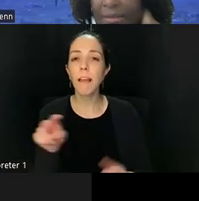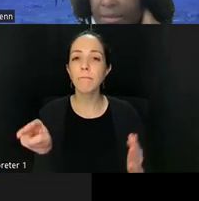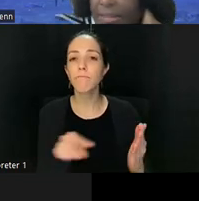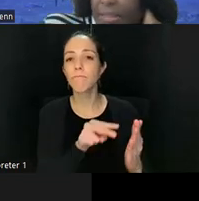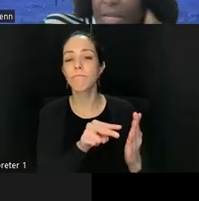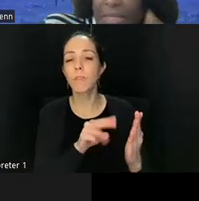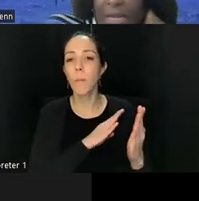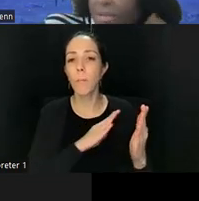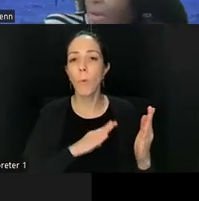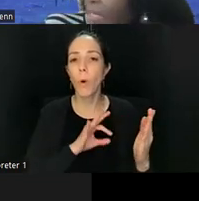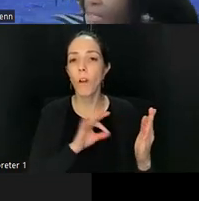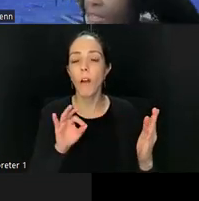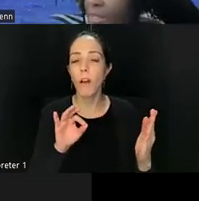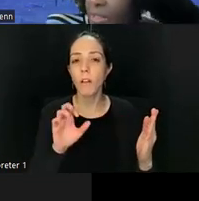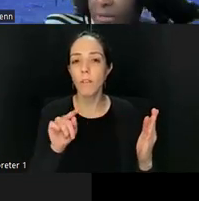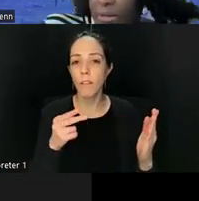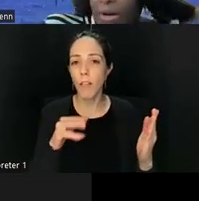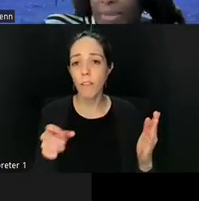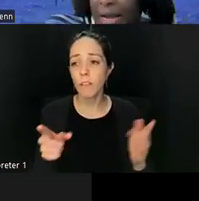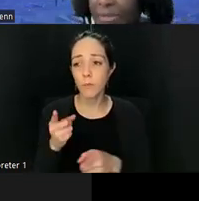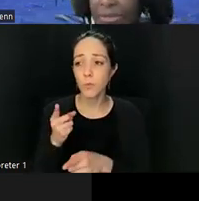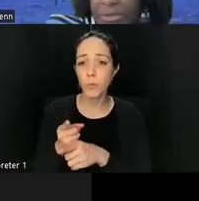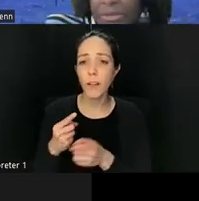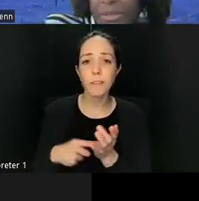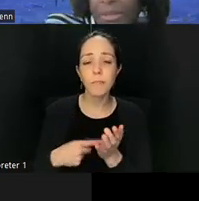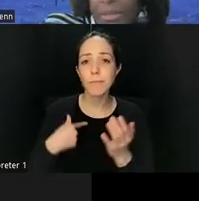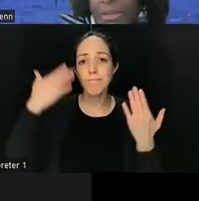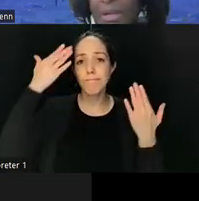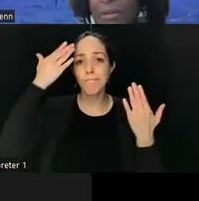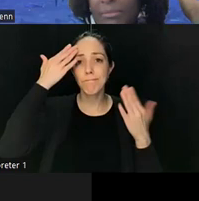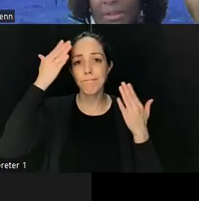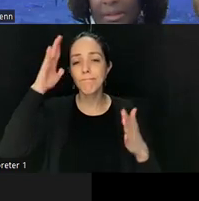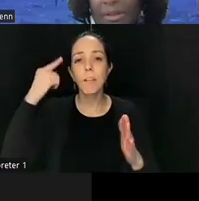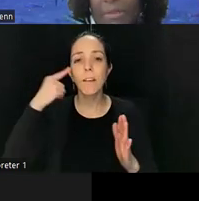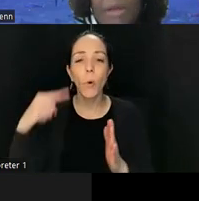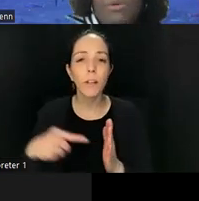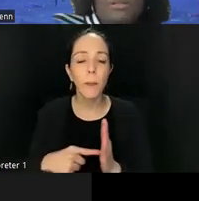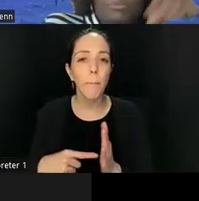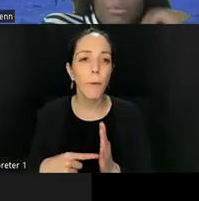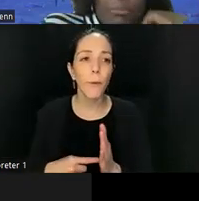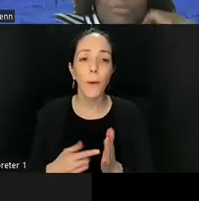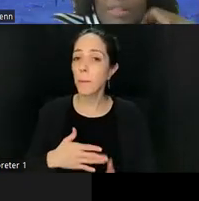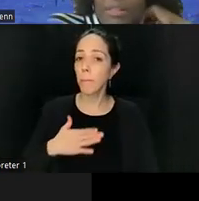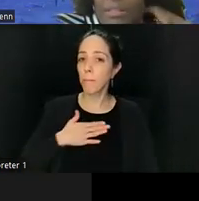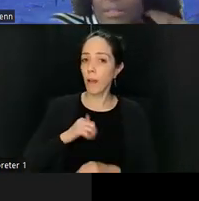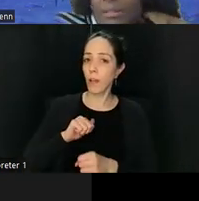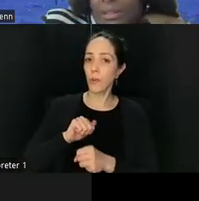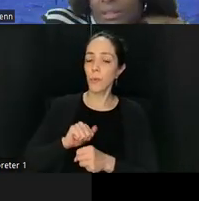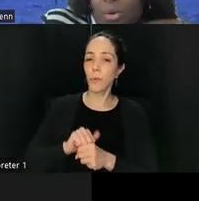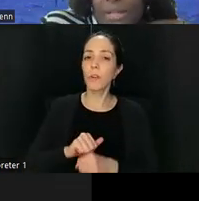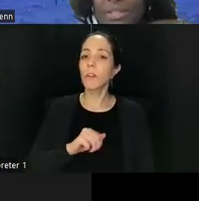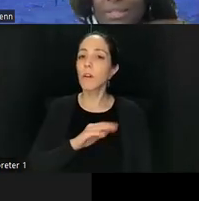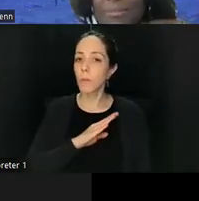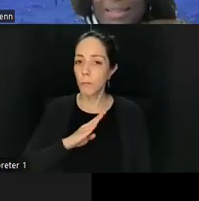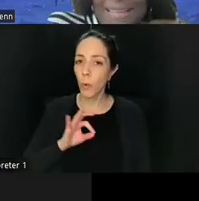that, because a lot of times you're right, you just don't know. I mean, I've used in my work the Board of Ethics to